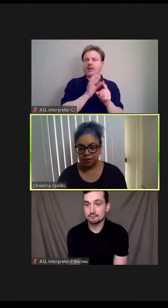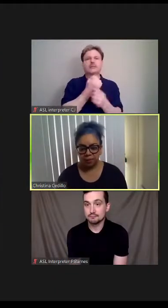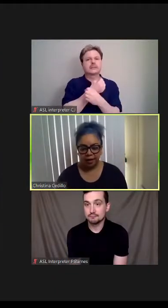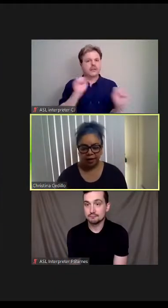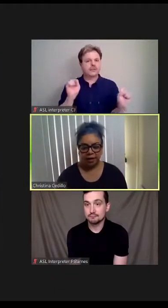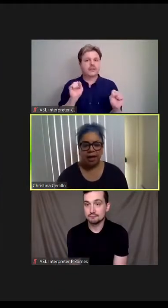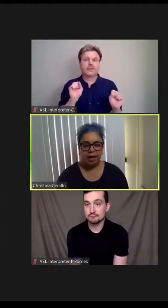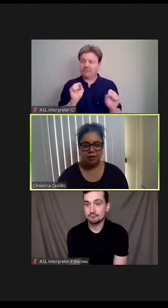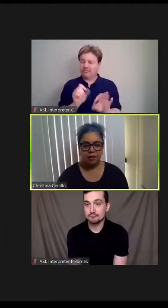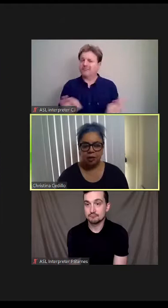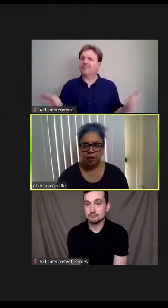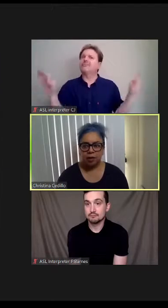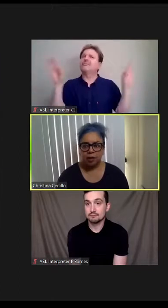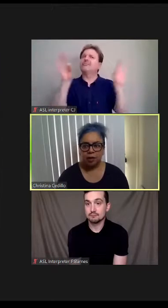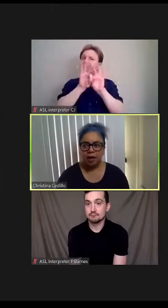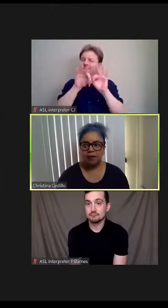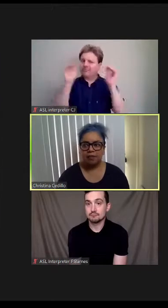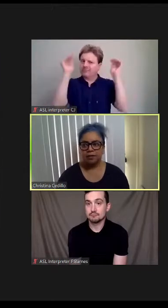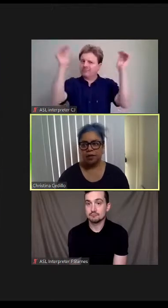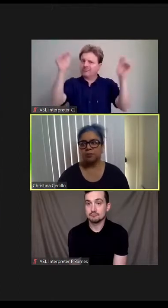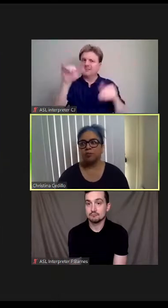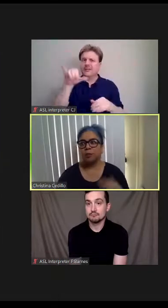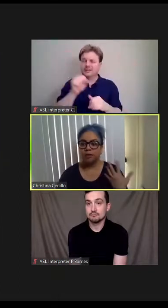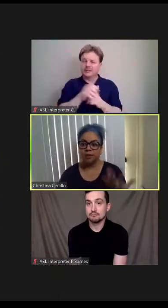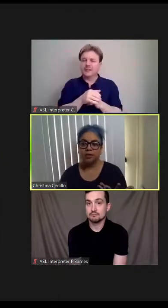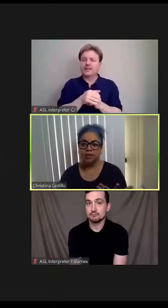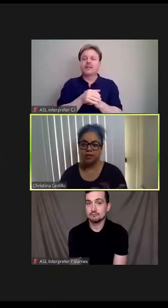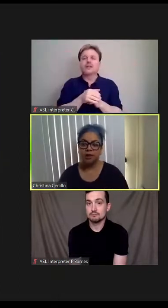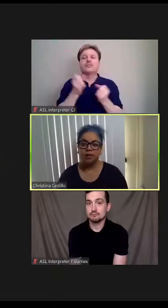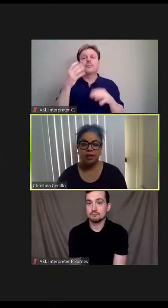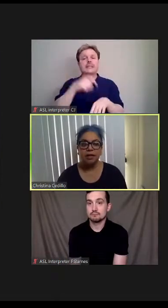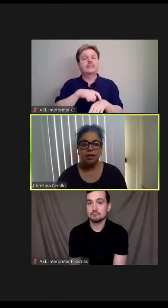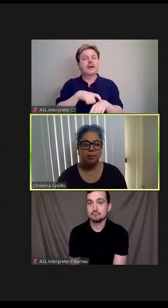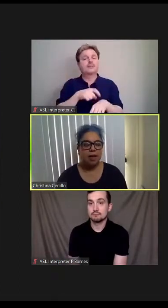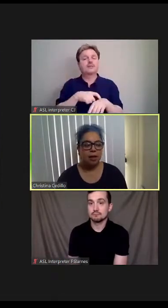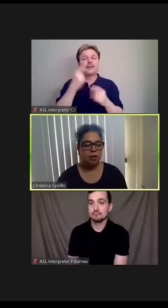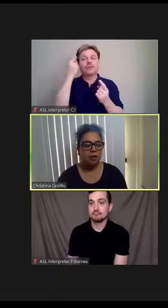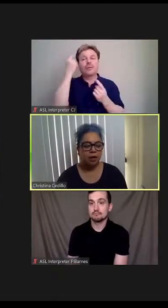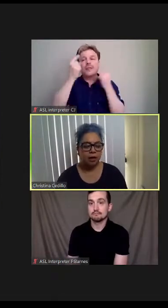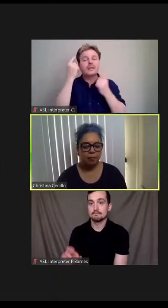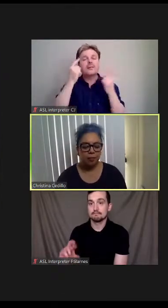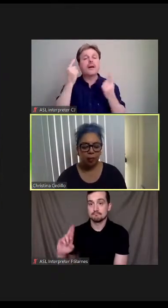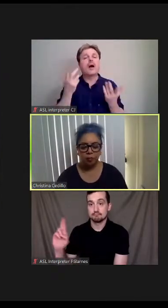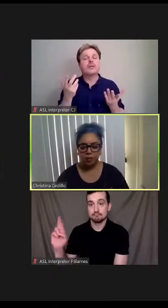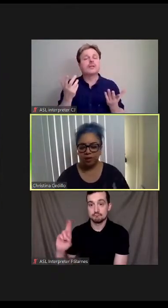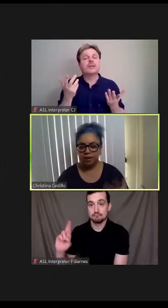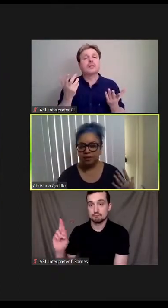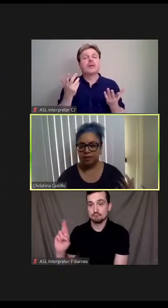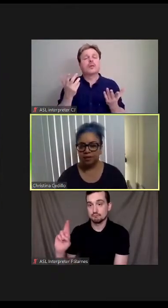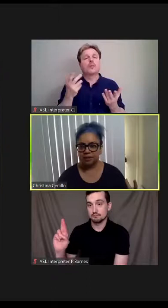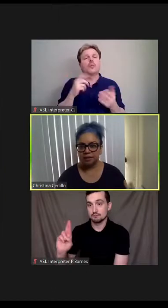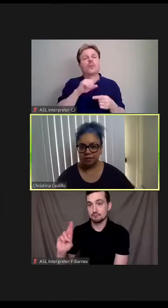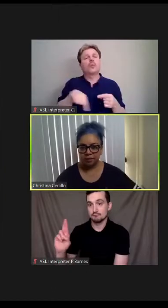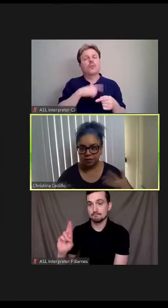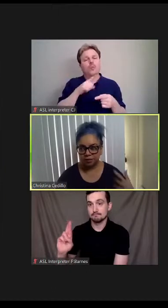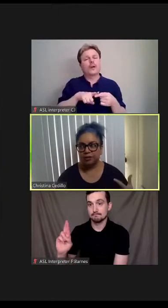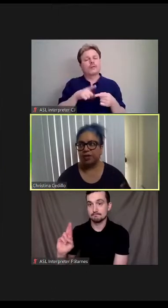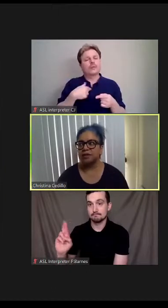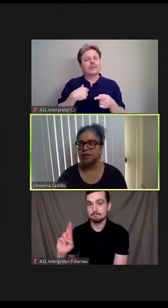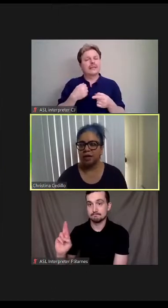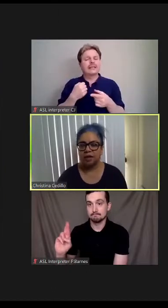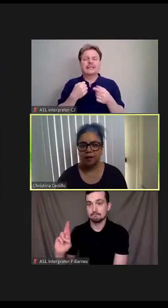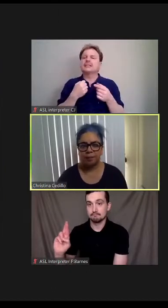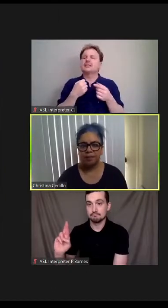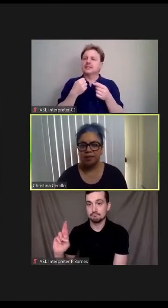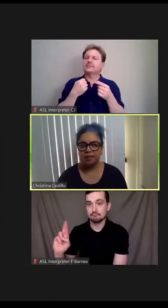important, right? And so a lot of the times what we need to start thinking about when we assist